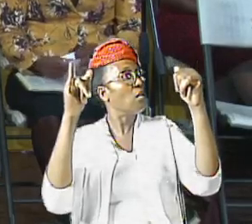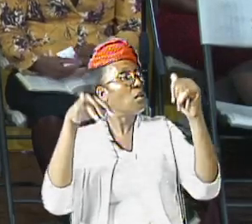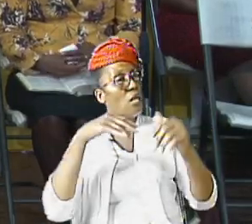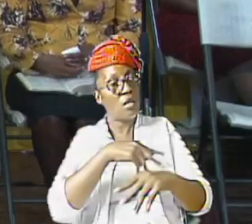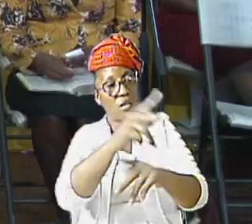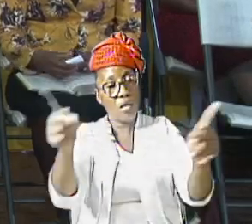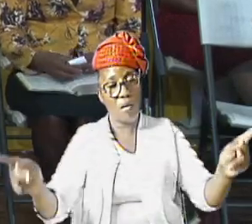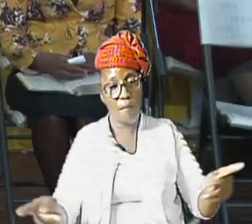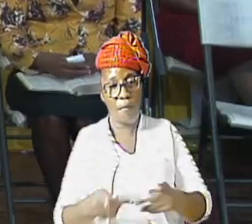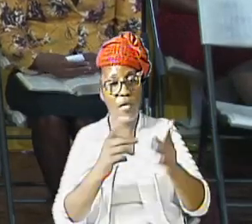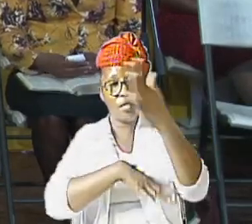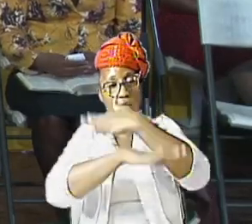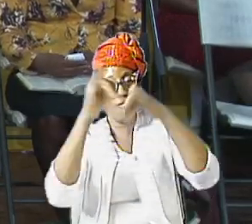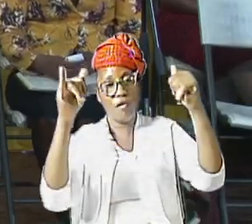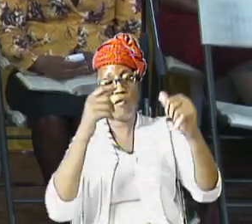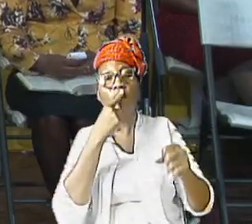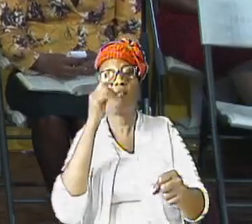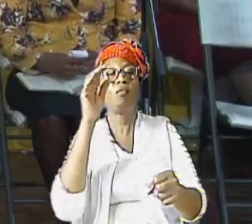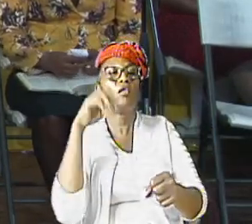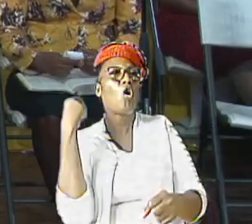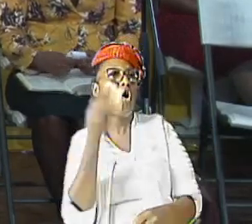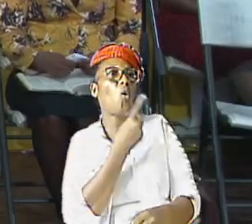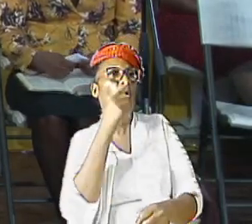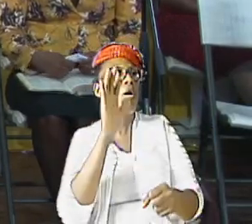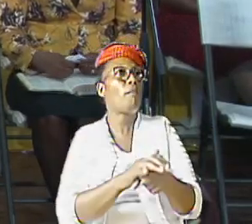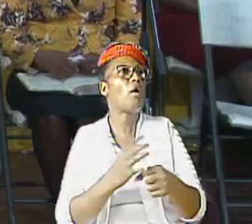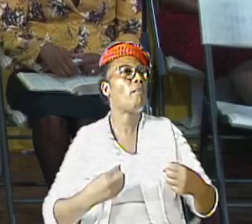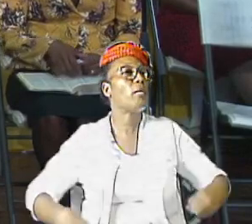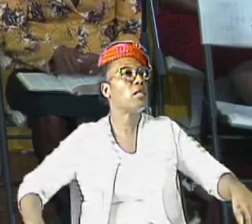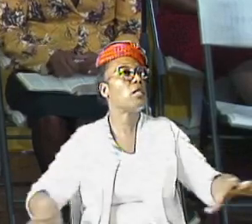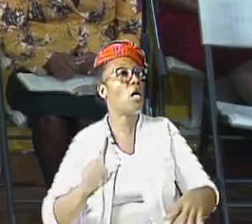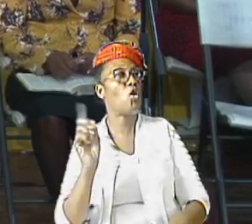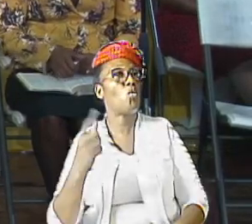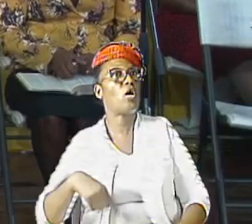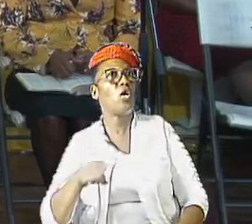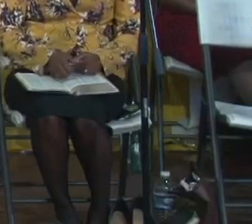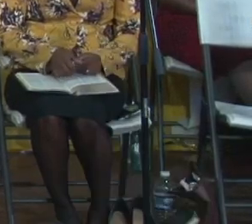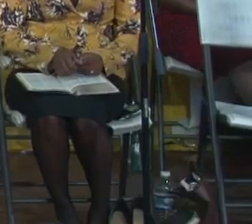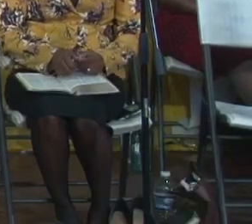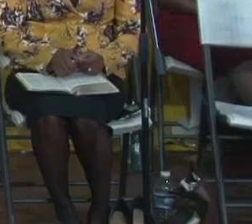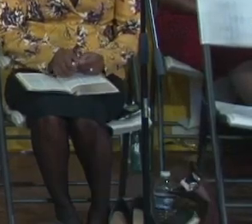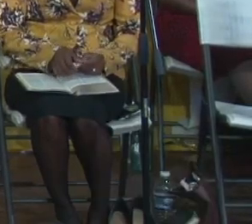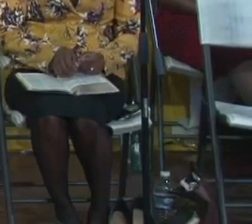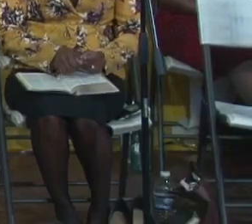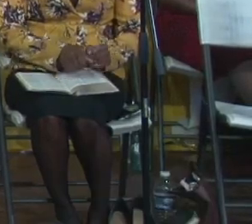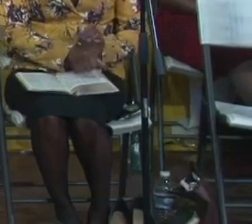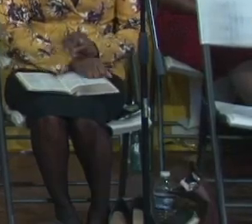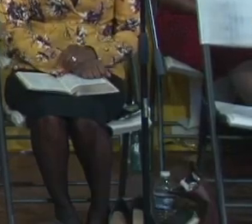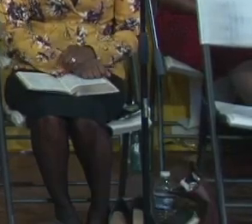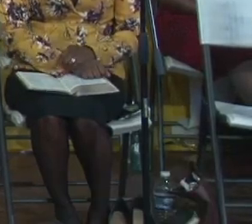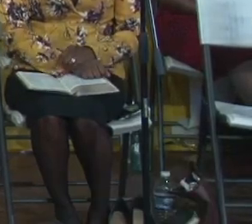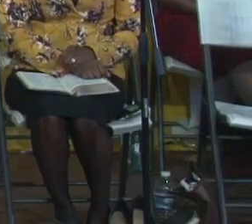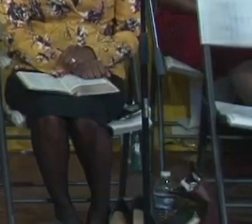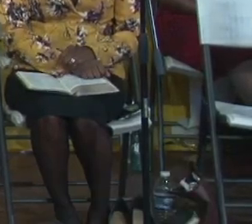heaven. That's our Promised Land, where we are going. Zion is